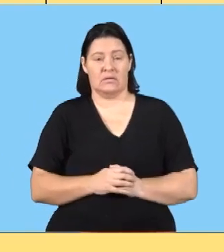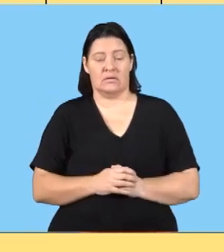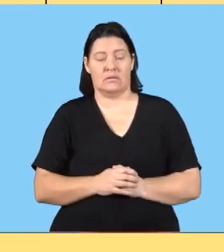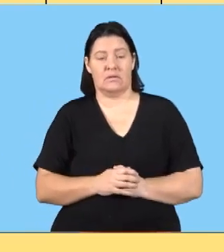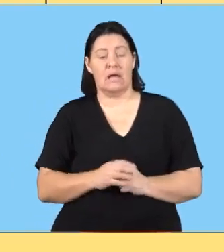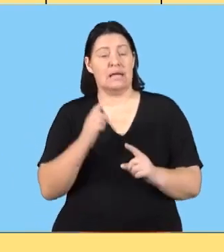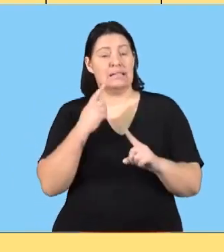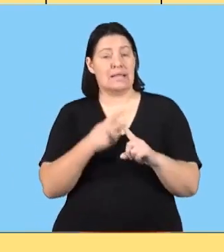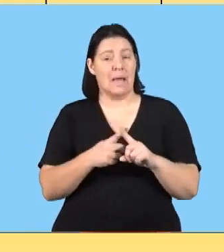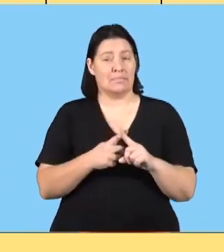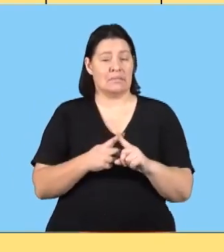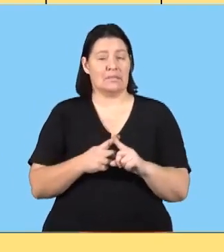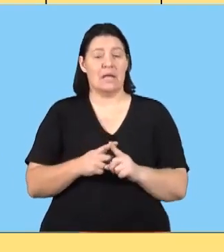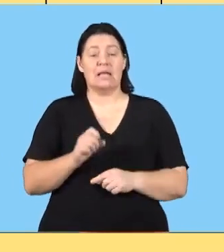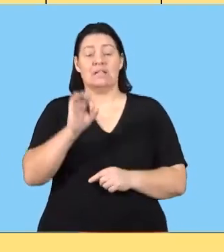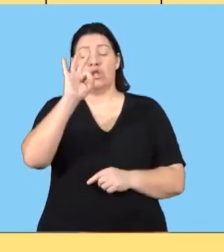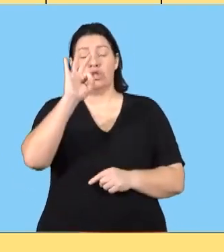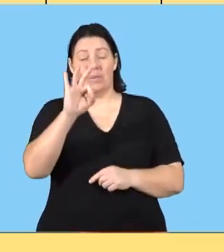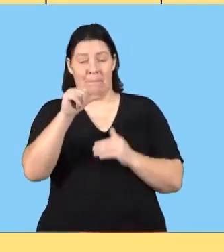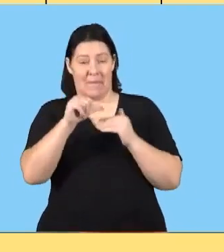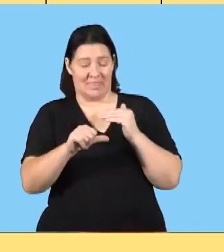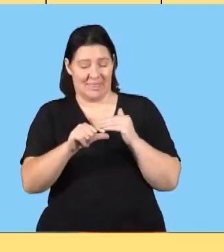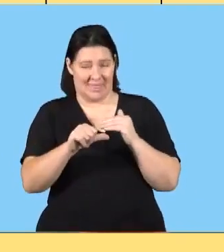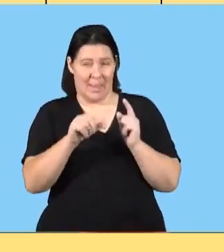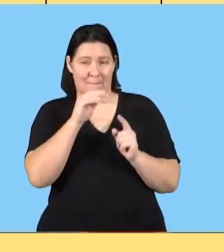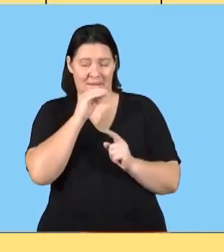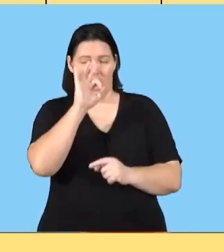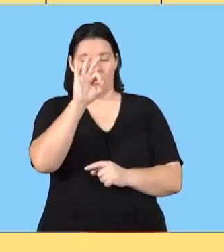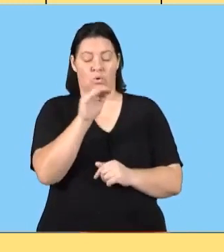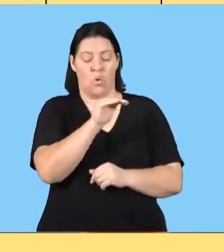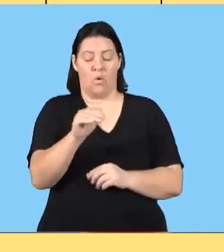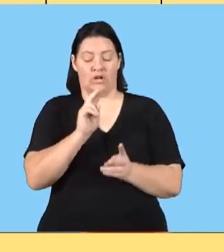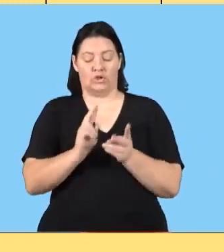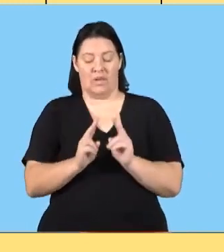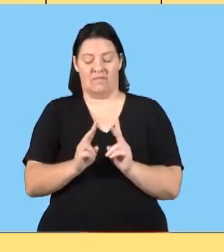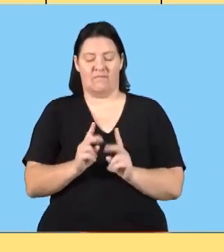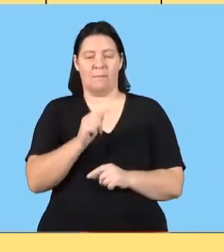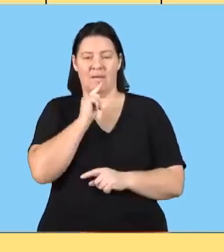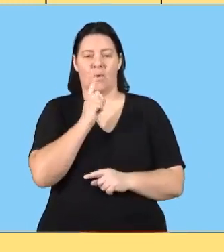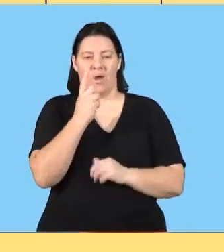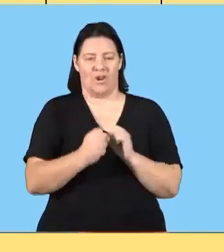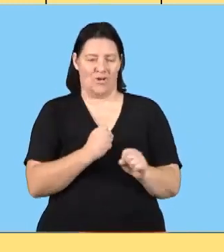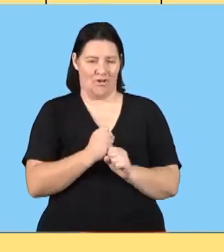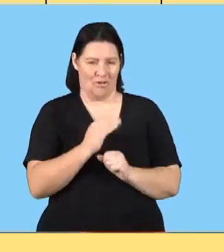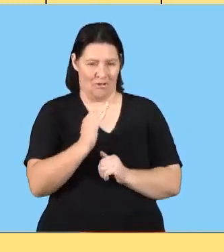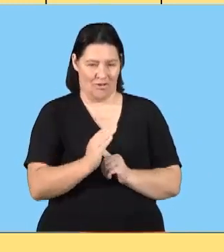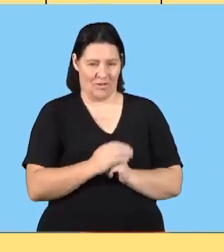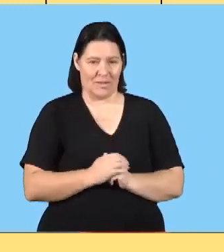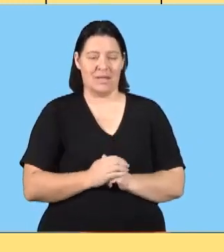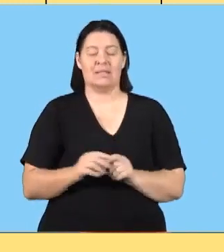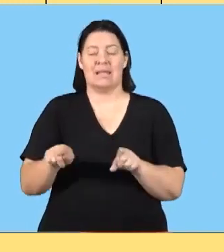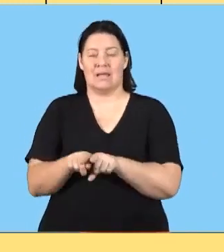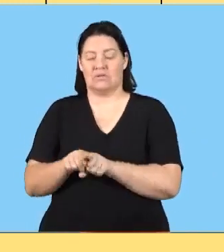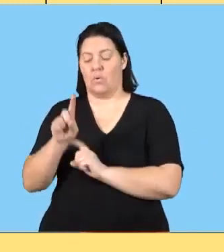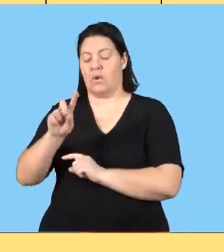over 100, and the period that the debt has been overdue by, which is your 3 over 12,